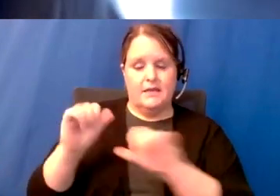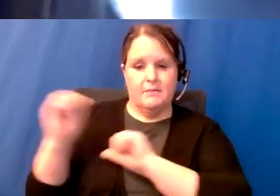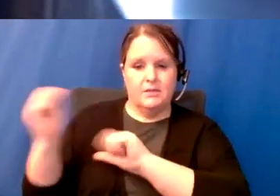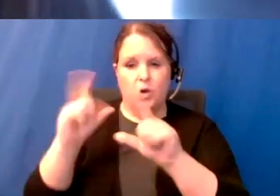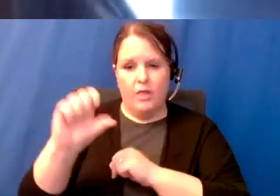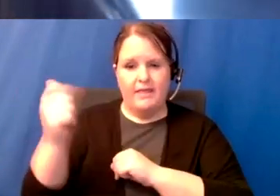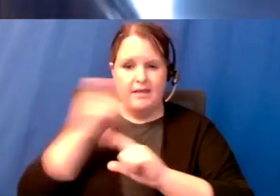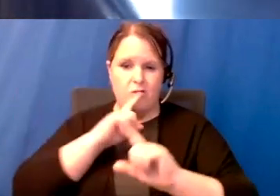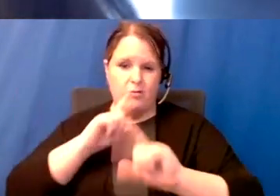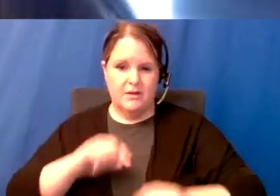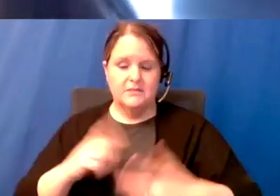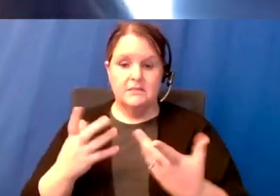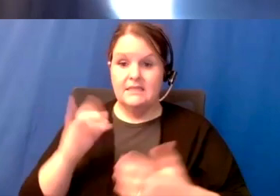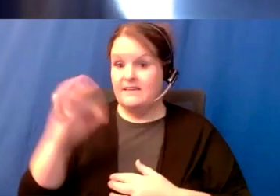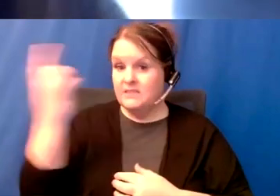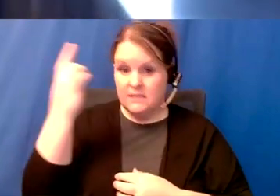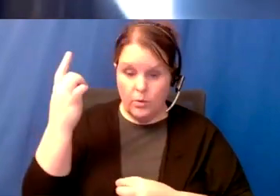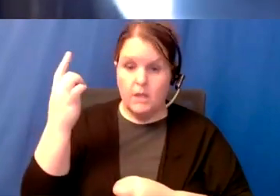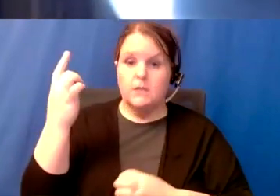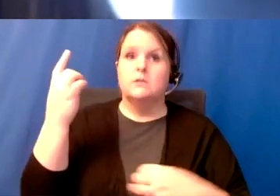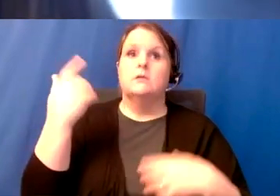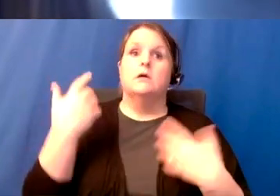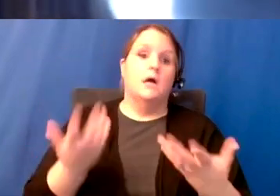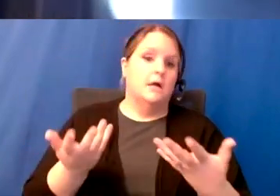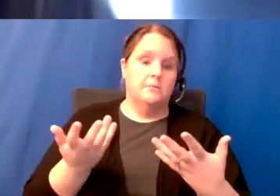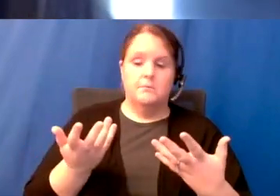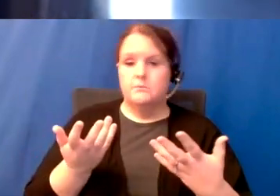other responses. So if someone